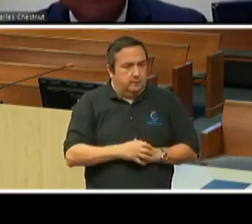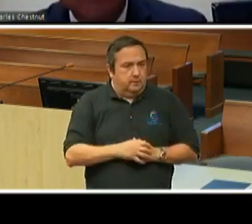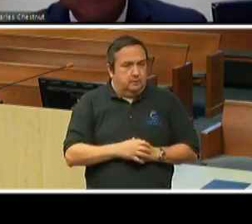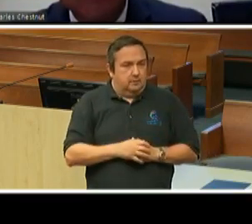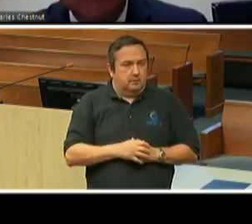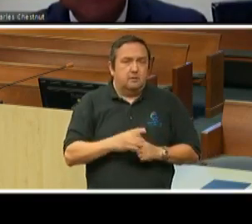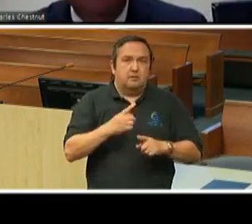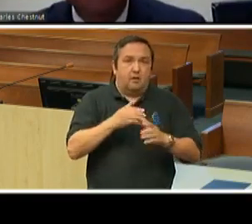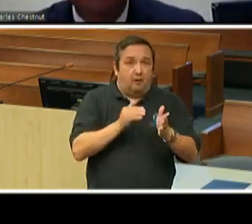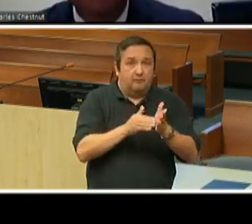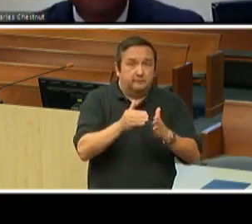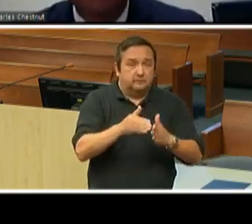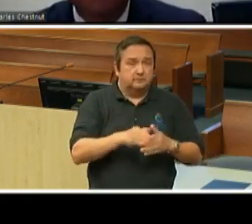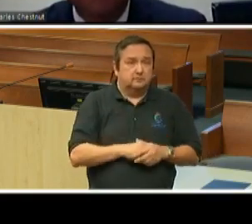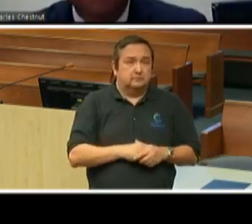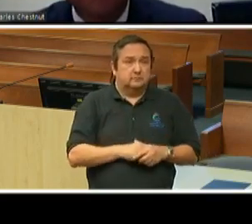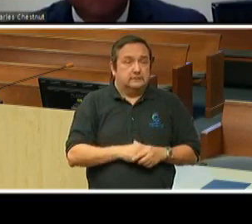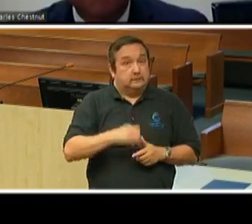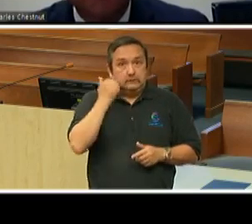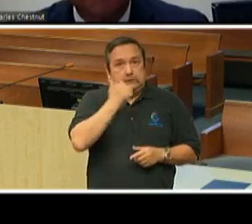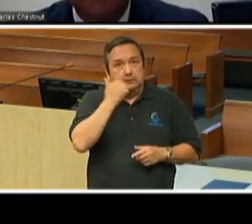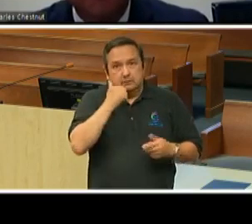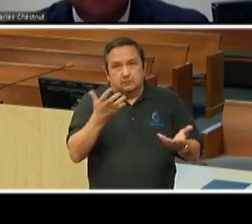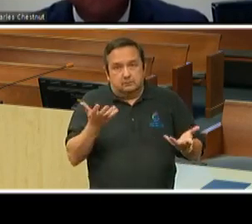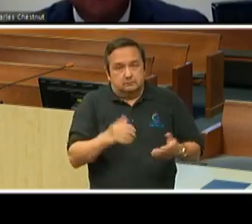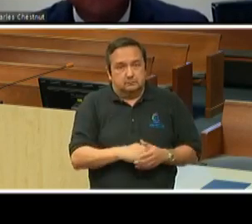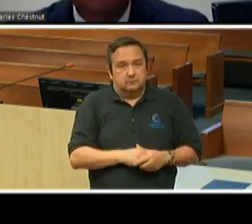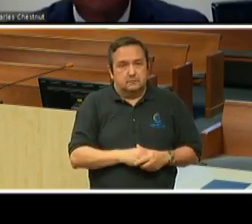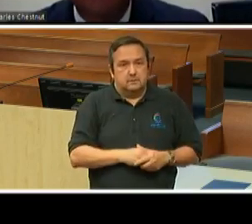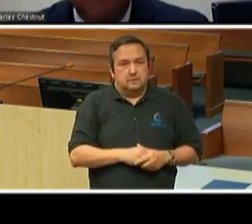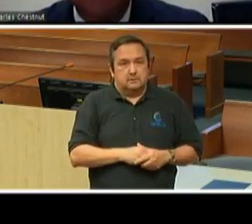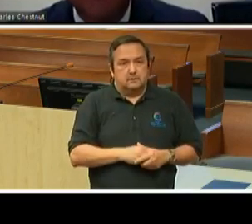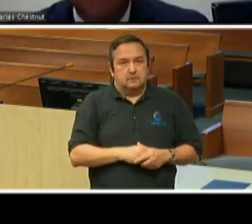fairly frequently, daily or whatever.